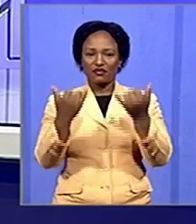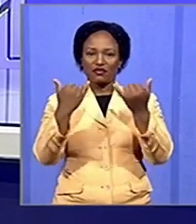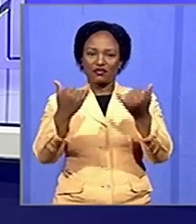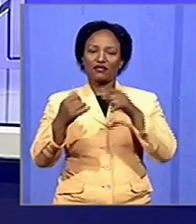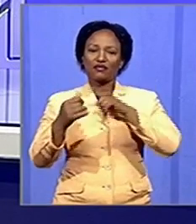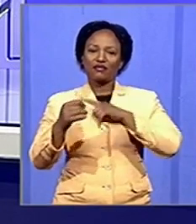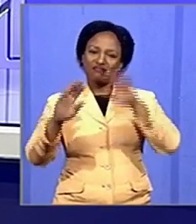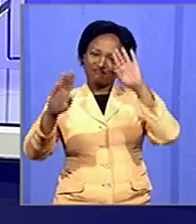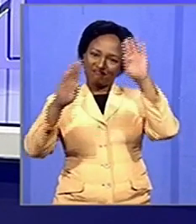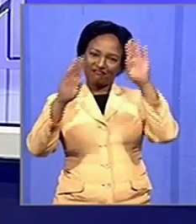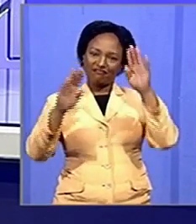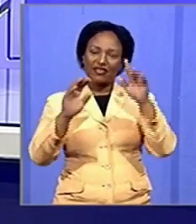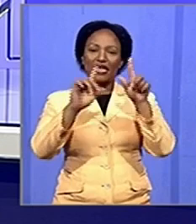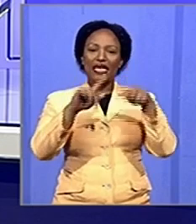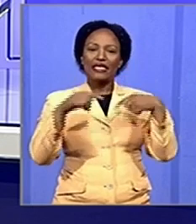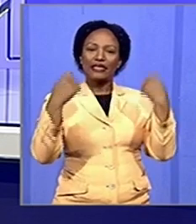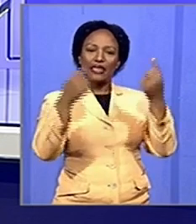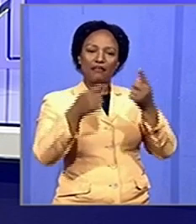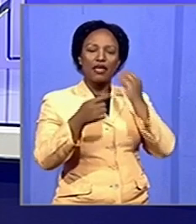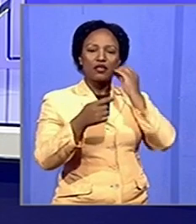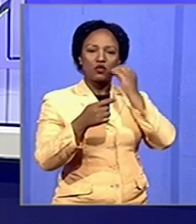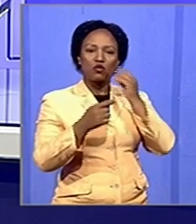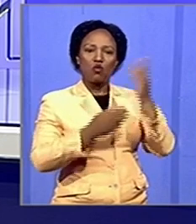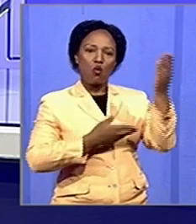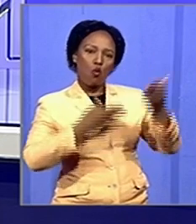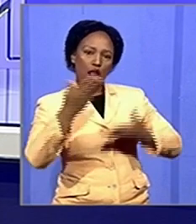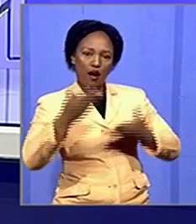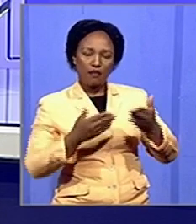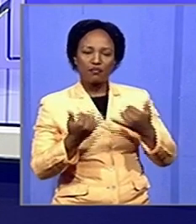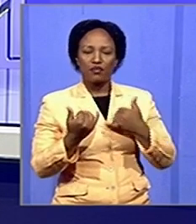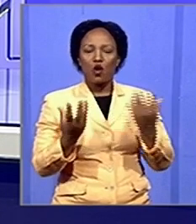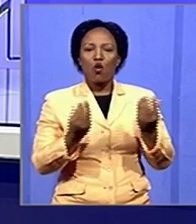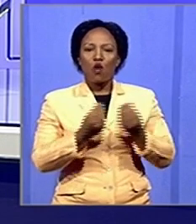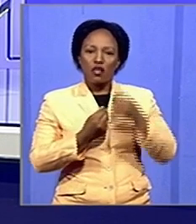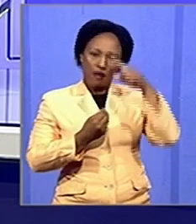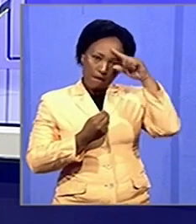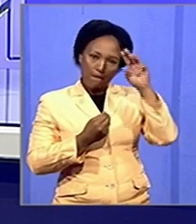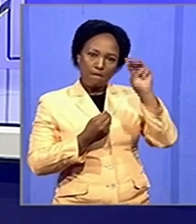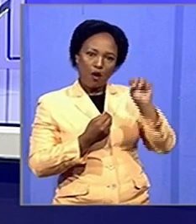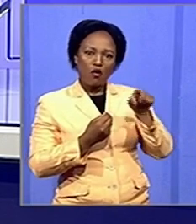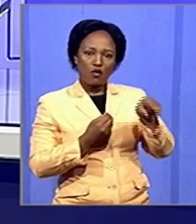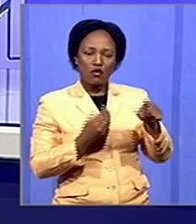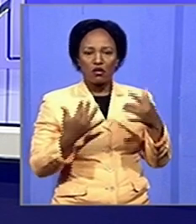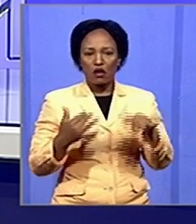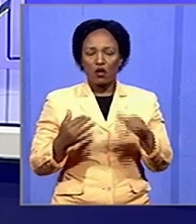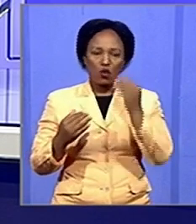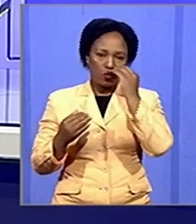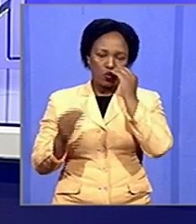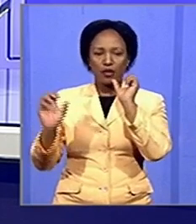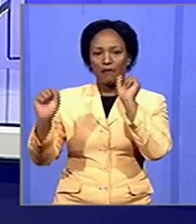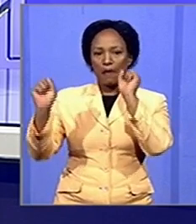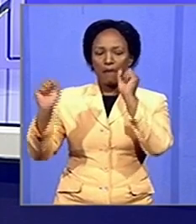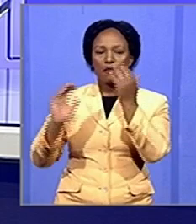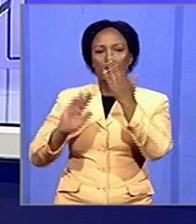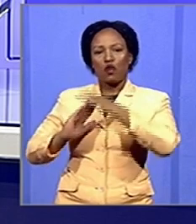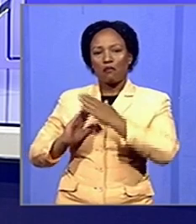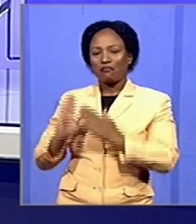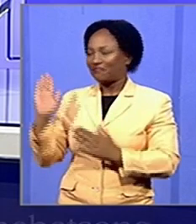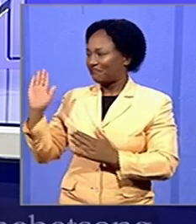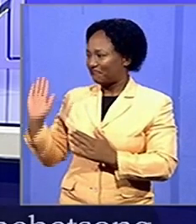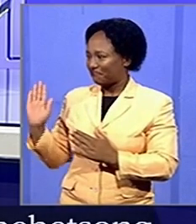Moifo wa ditaba tsa Sesotho o boetse wa o amohela re tsamaya le mpho temi ha re dithagole ka o lekola tse itlhommeng